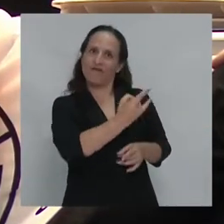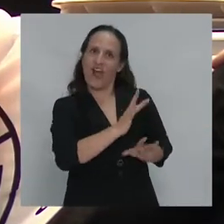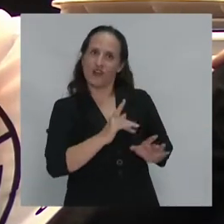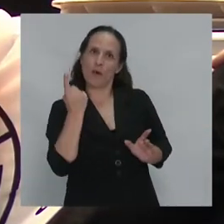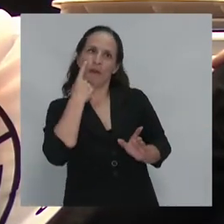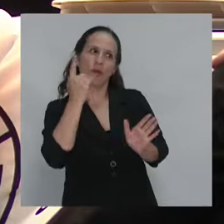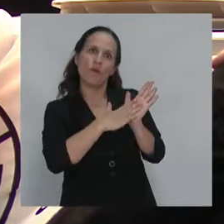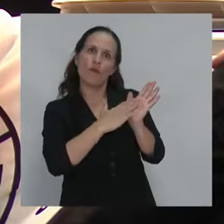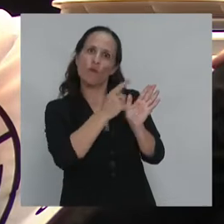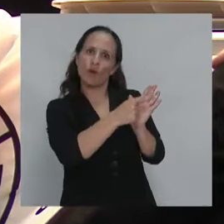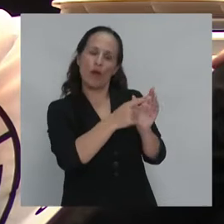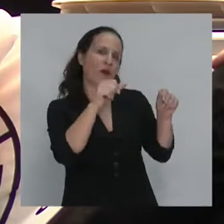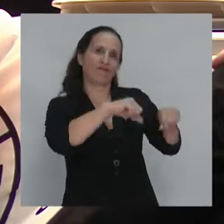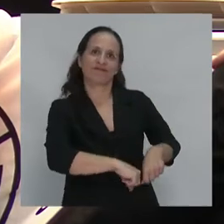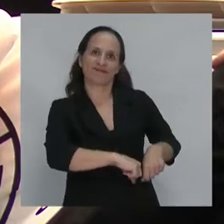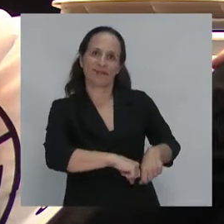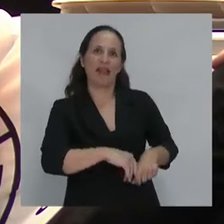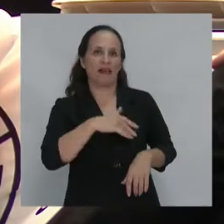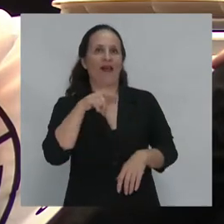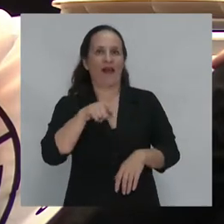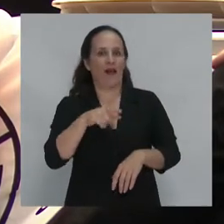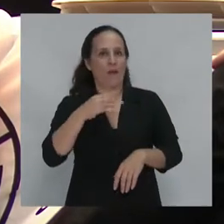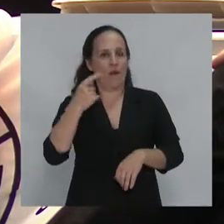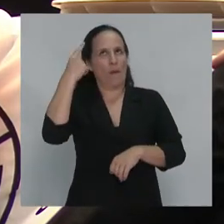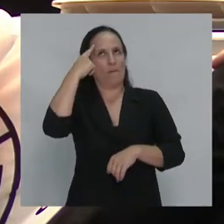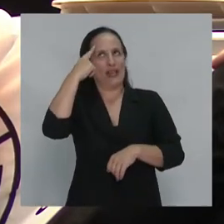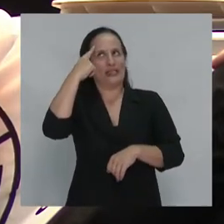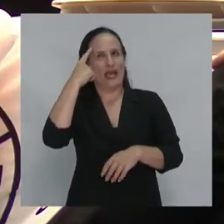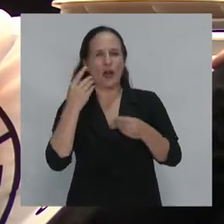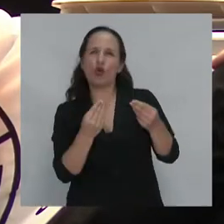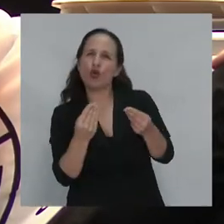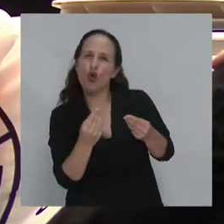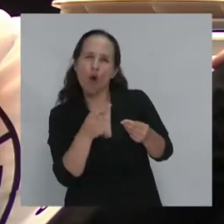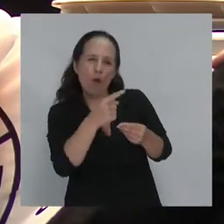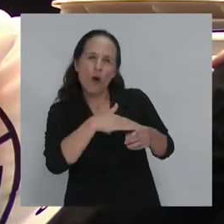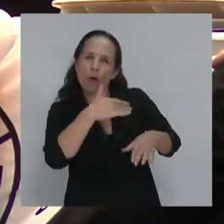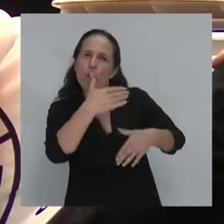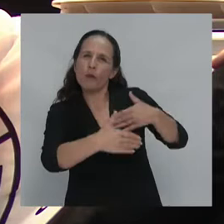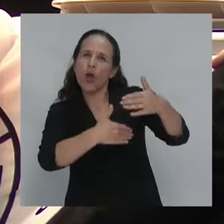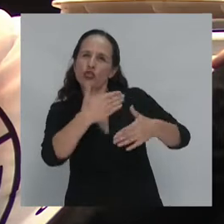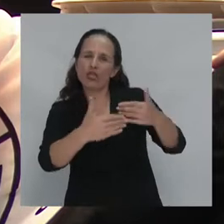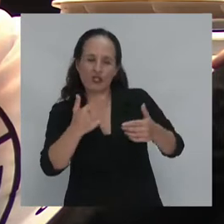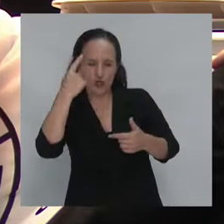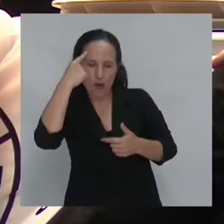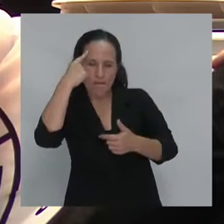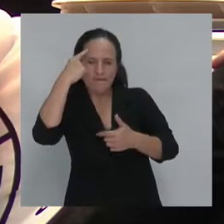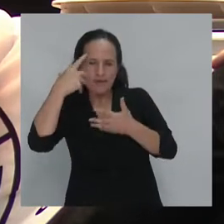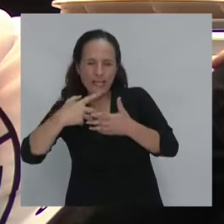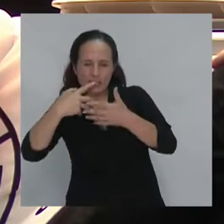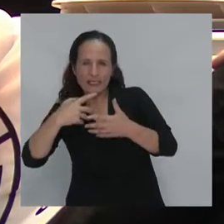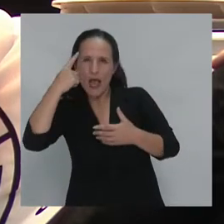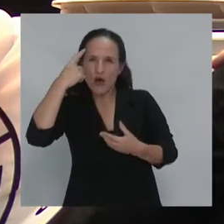have to think about how the real process works you have to derive your abstractions from that real process and apply it now the last point